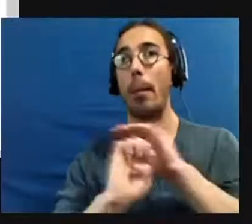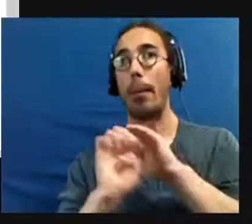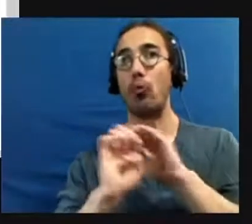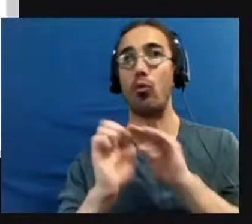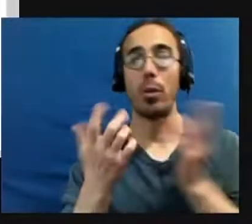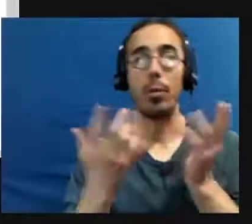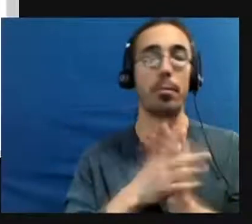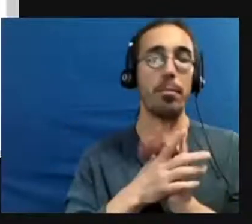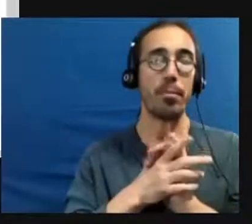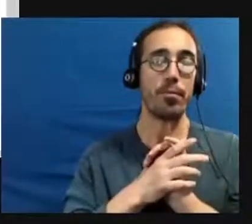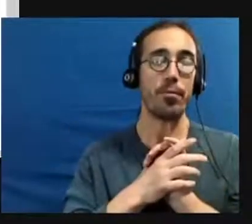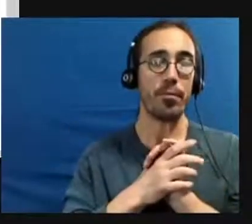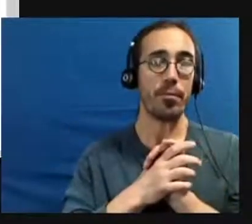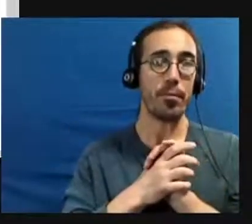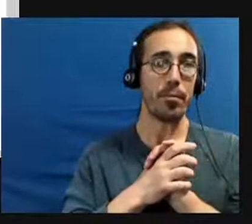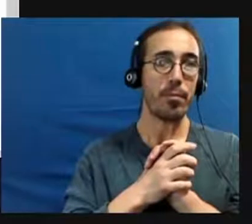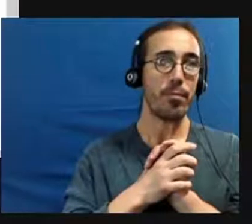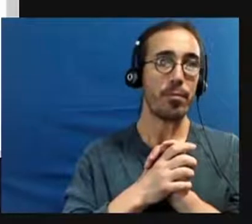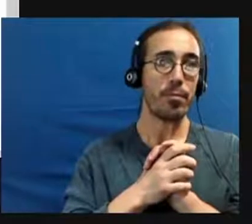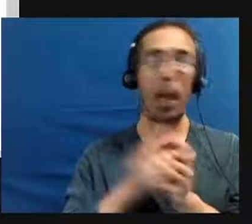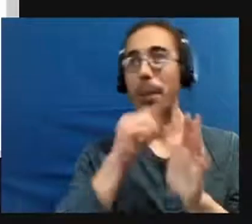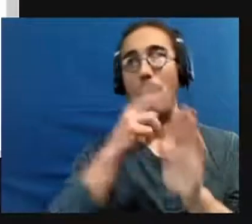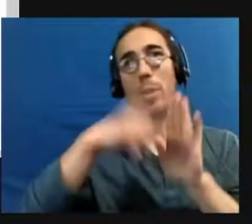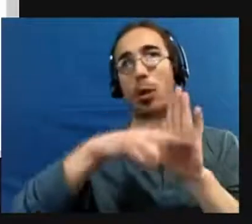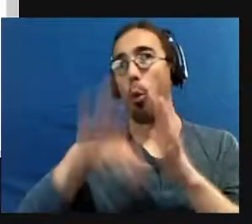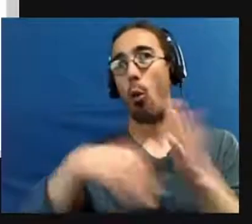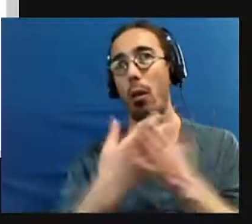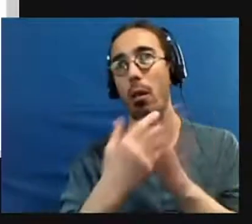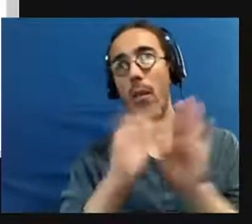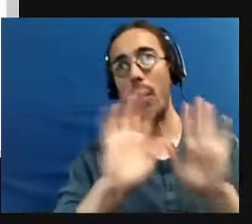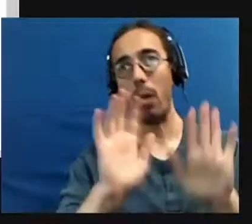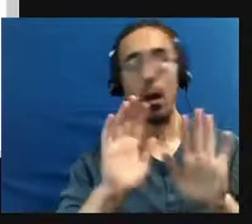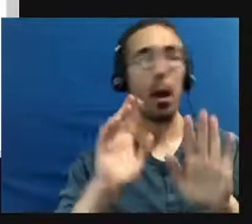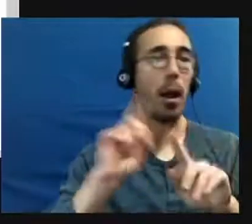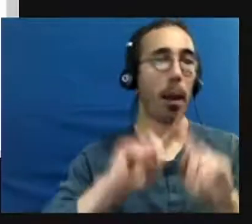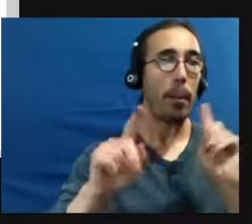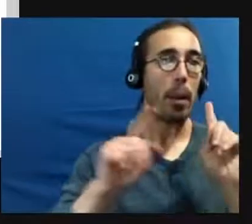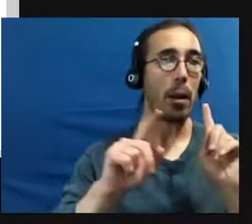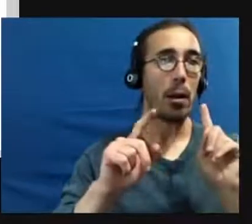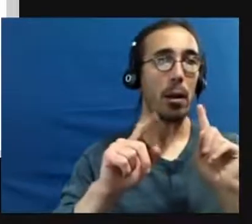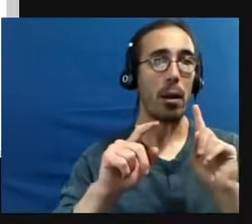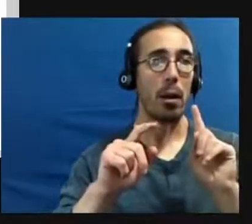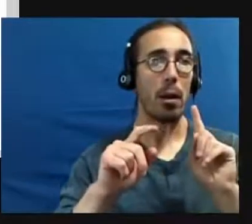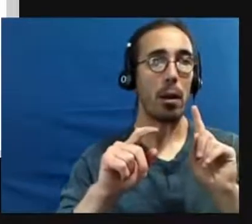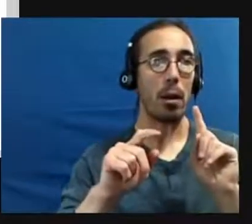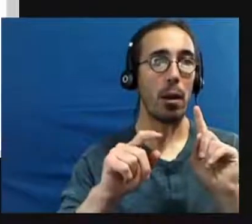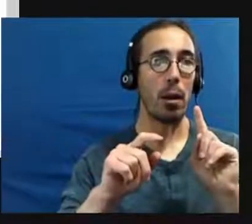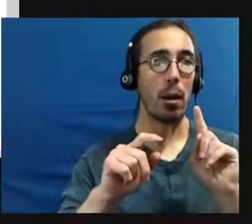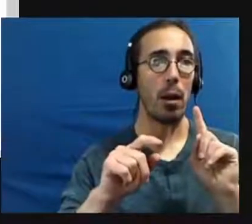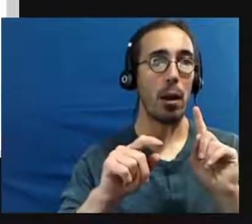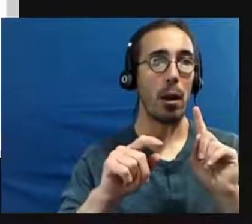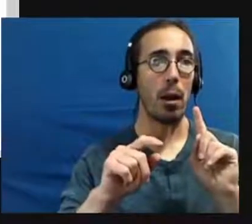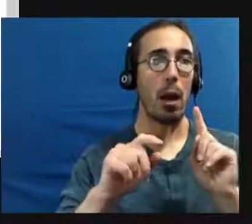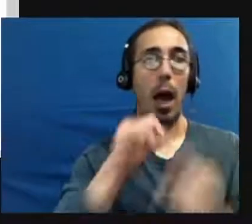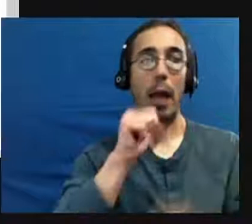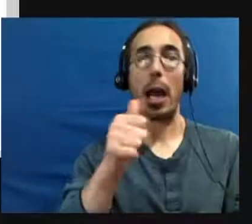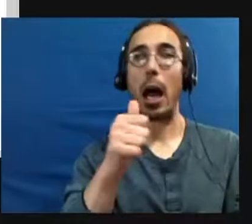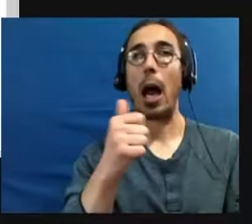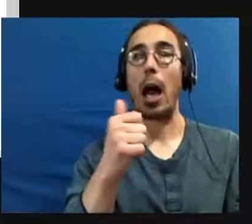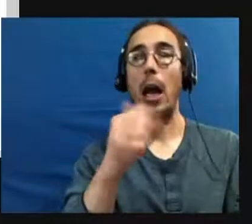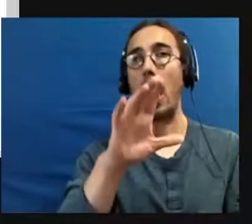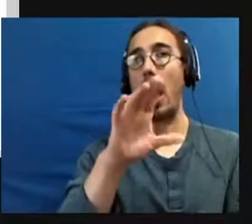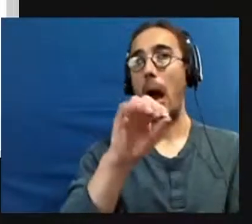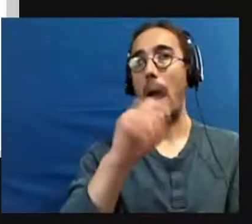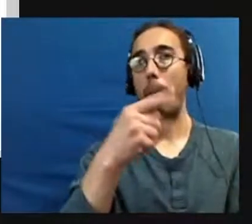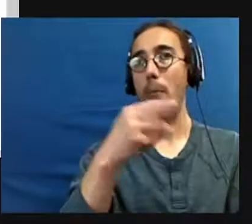And these, and I won't read all of these just for time, but a non-comprehensive list of headcanon autistic characters. So characters that maybe